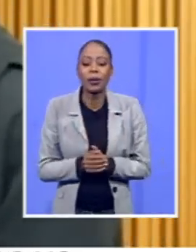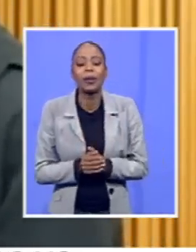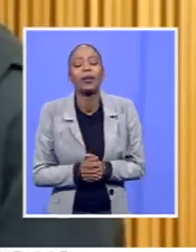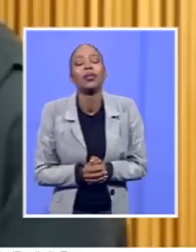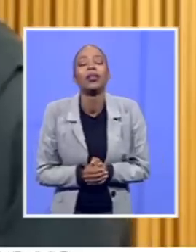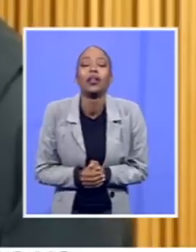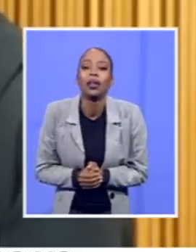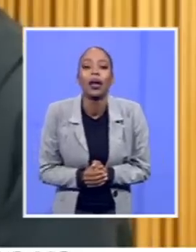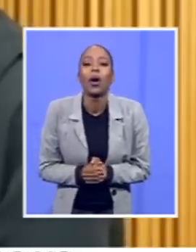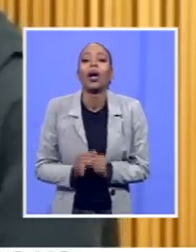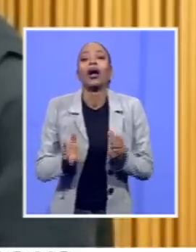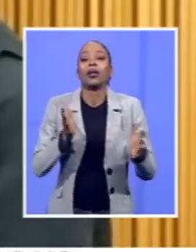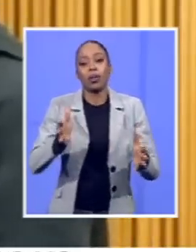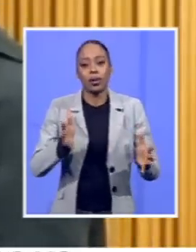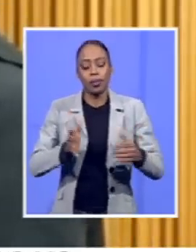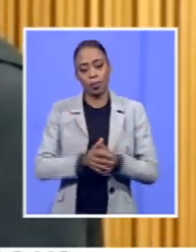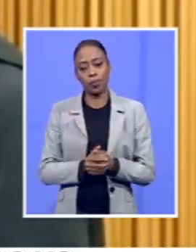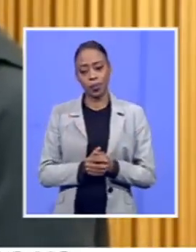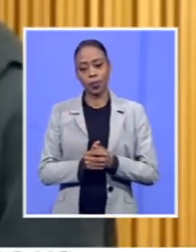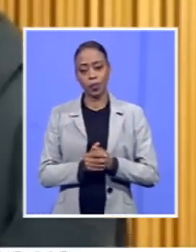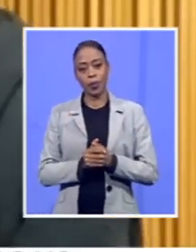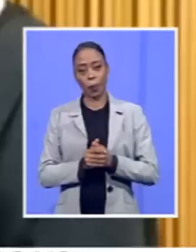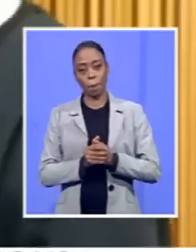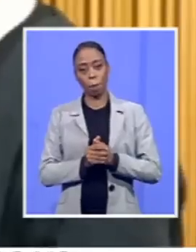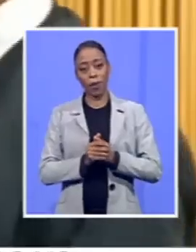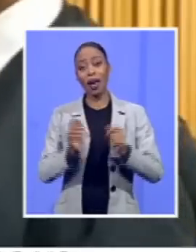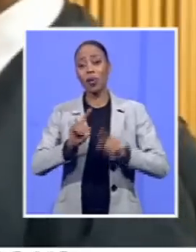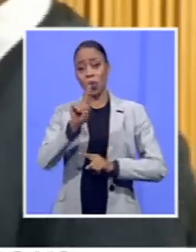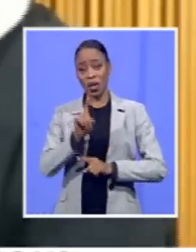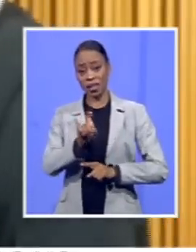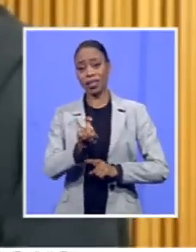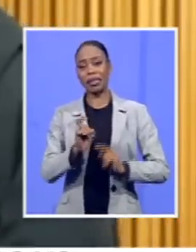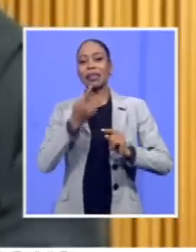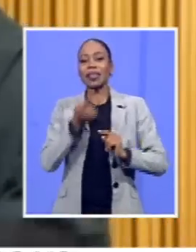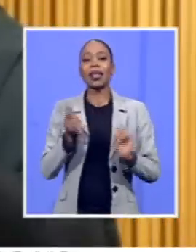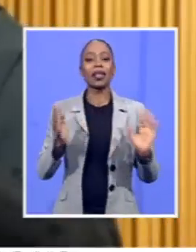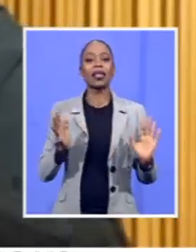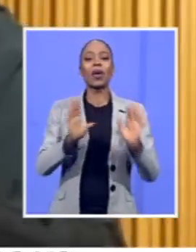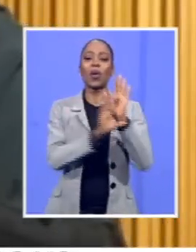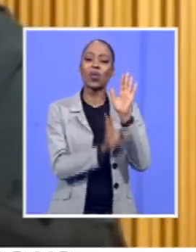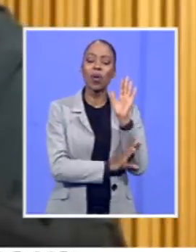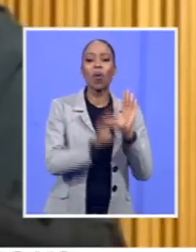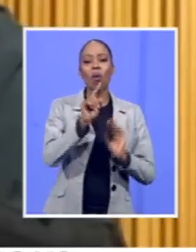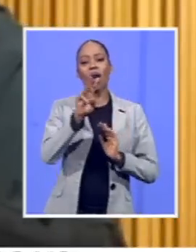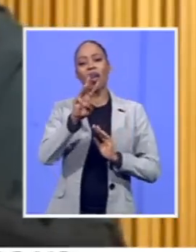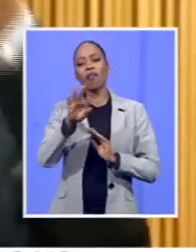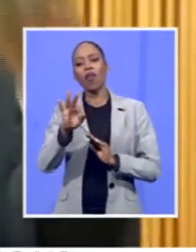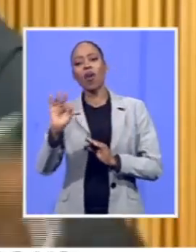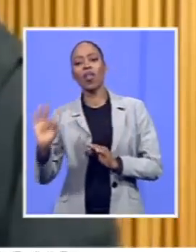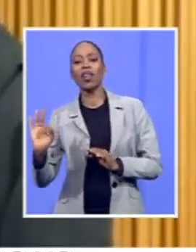It's this, my lord. What? The question you must ask, you can't say the